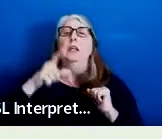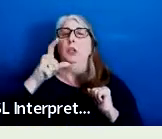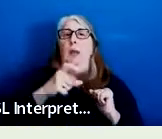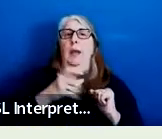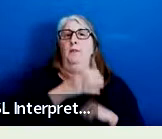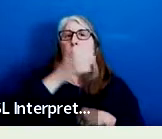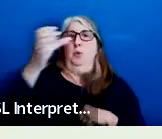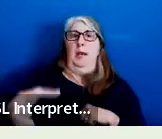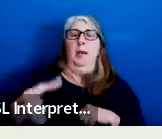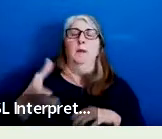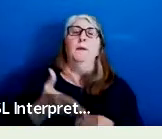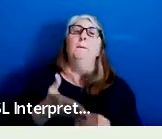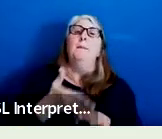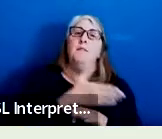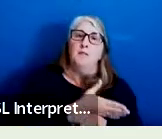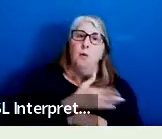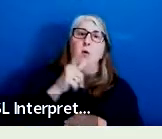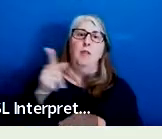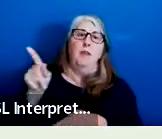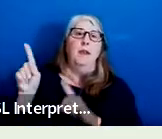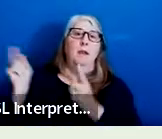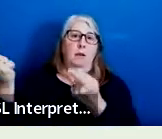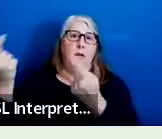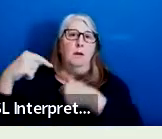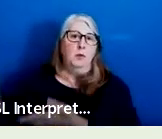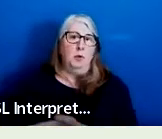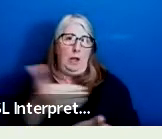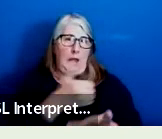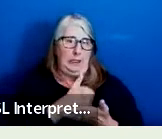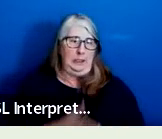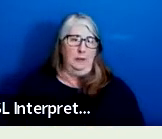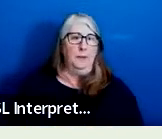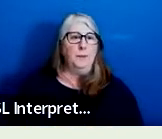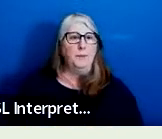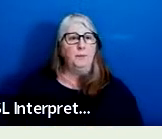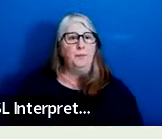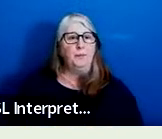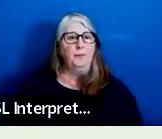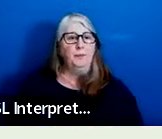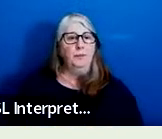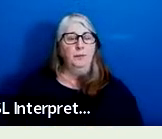the contractor's arrival. Next slide, please.